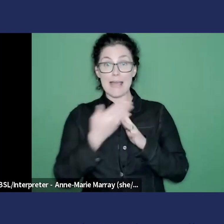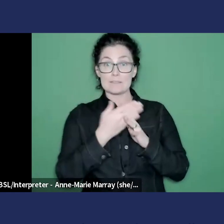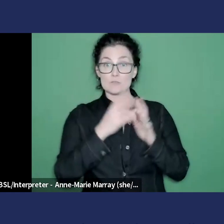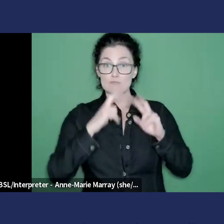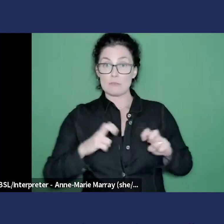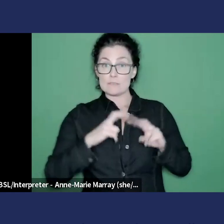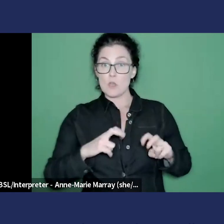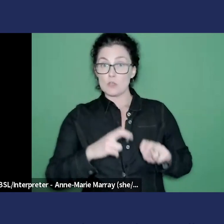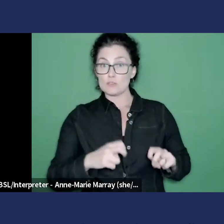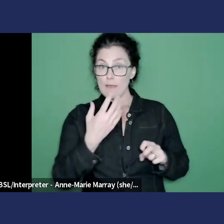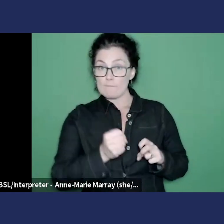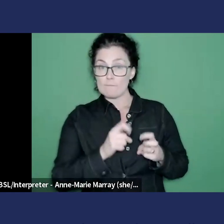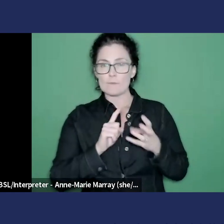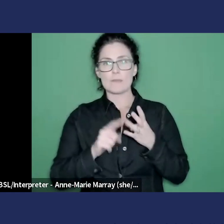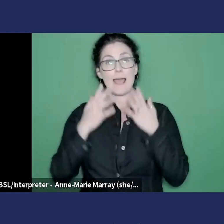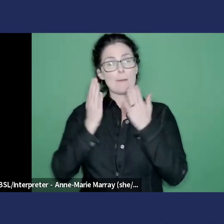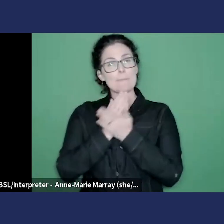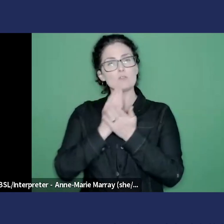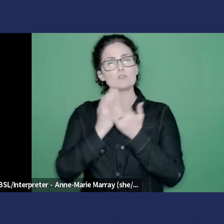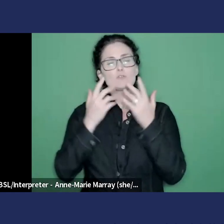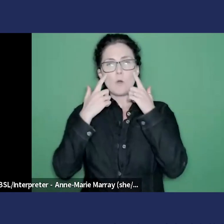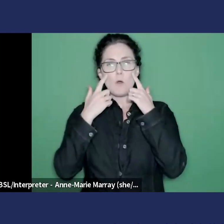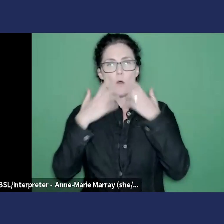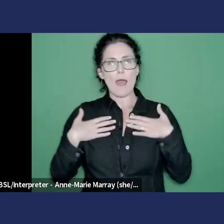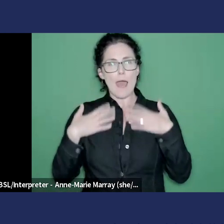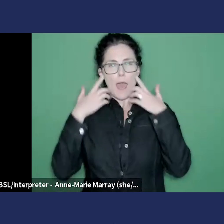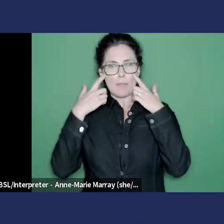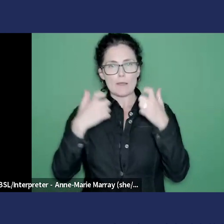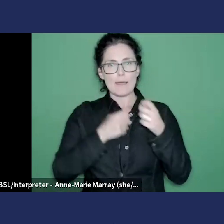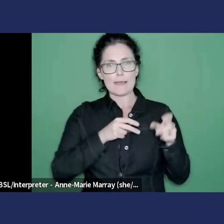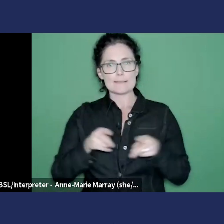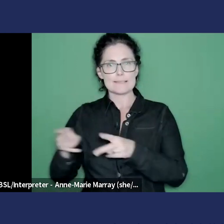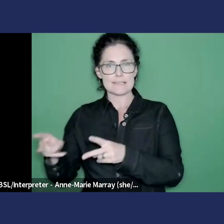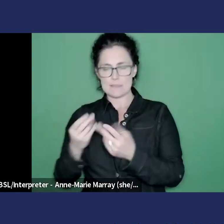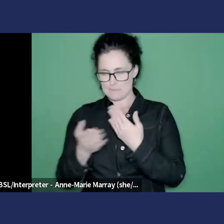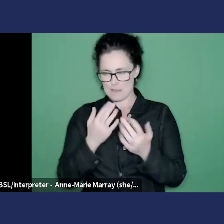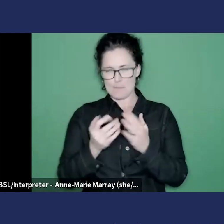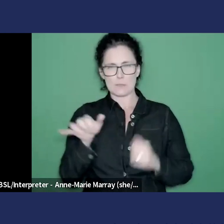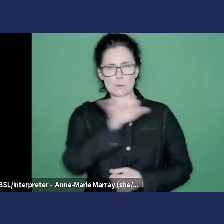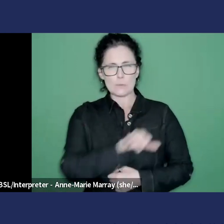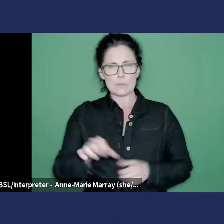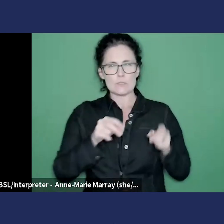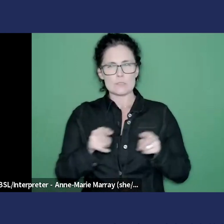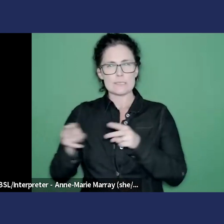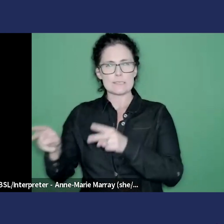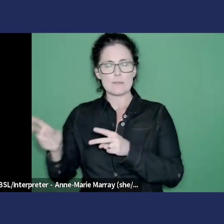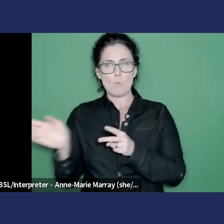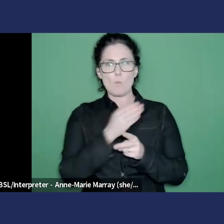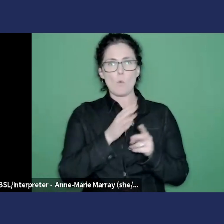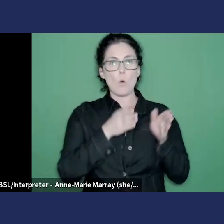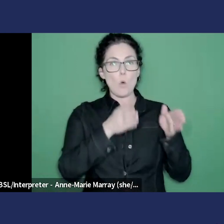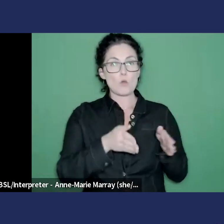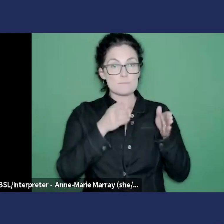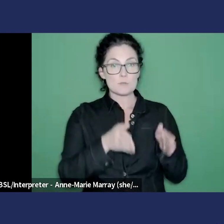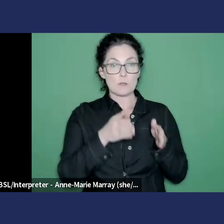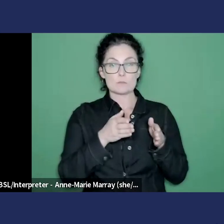also ensuring that healthcare systems, whether it's LMNS, local maternity and neonatal system, individual hospital trust or individual